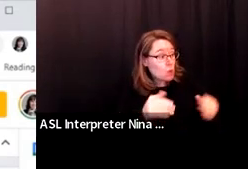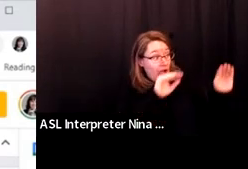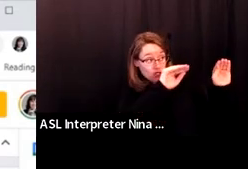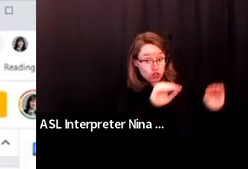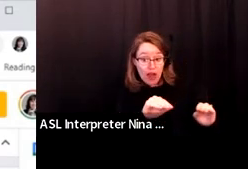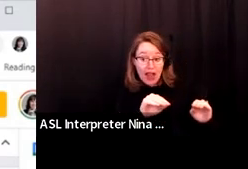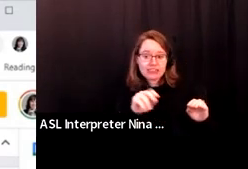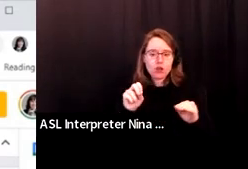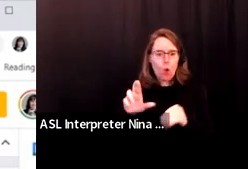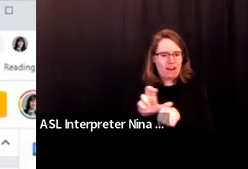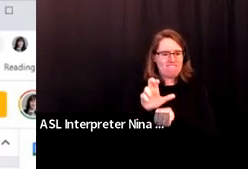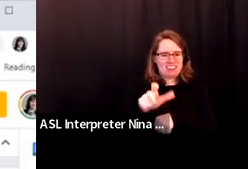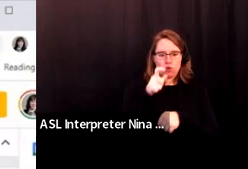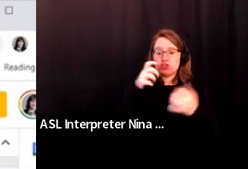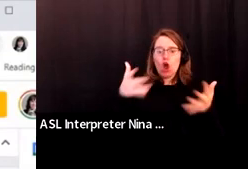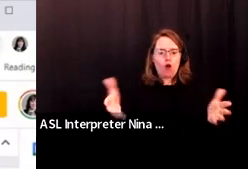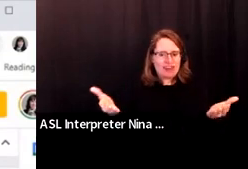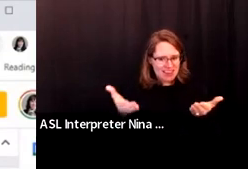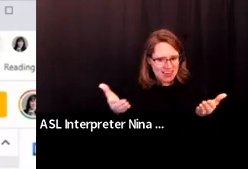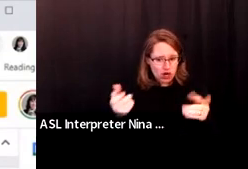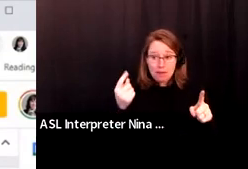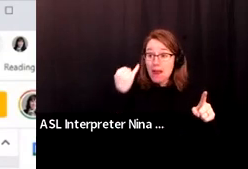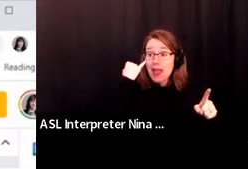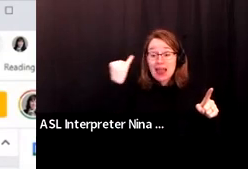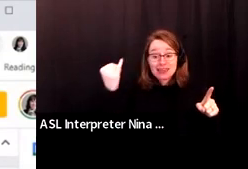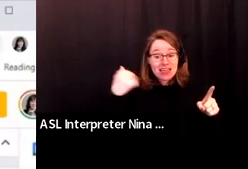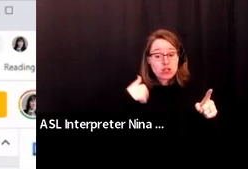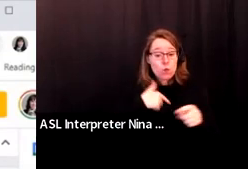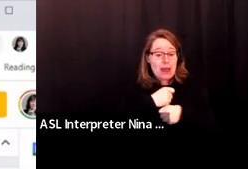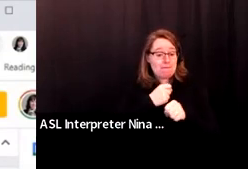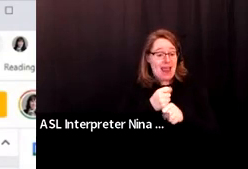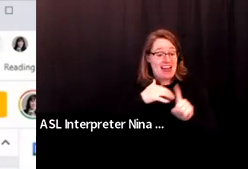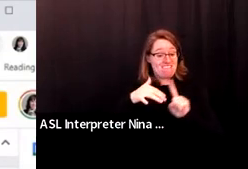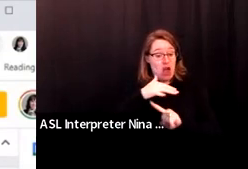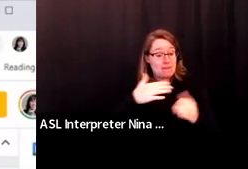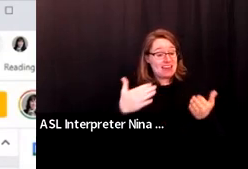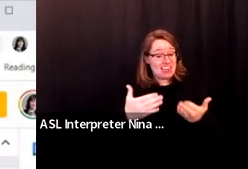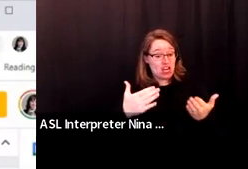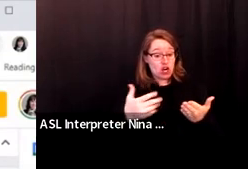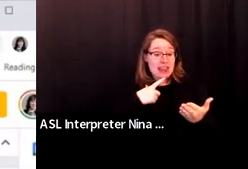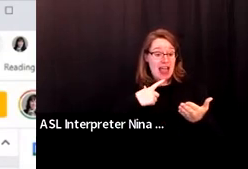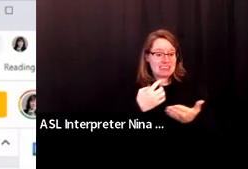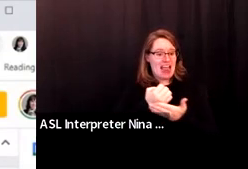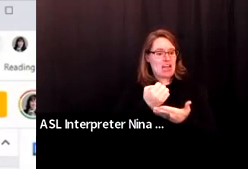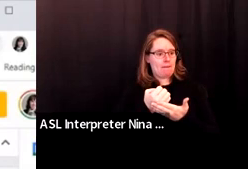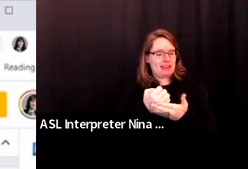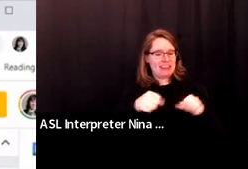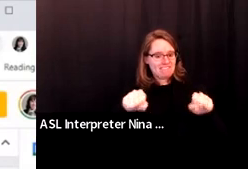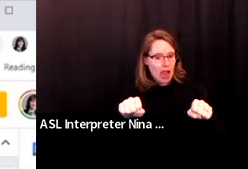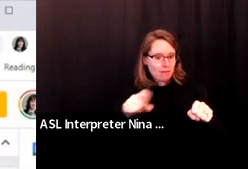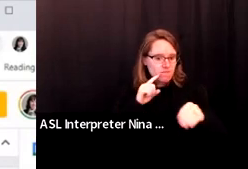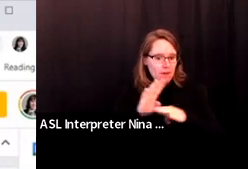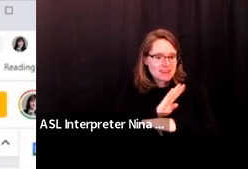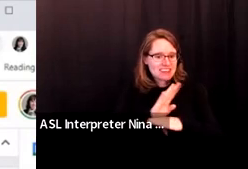like the idea is that, we create an environment here that's economically viable for businesses to be here to create the